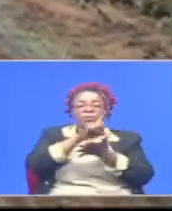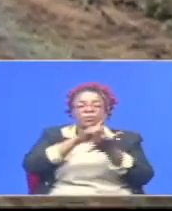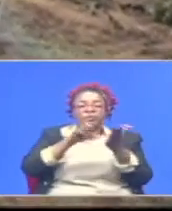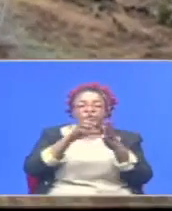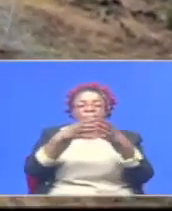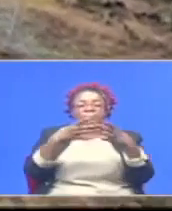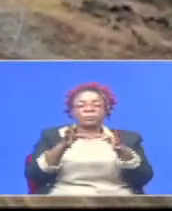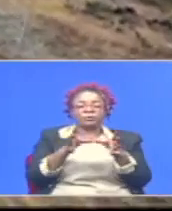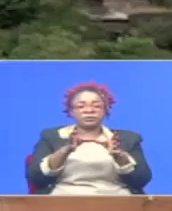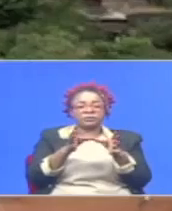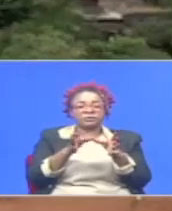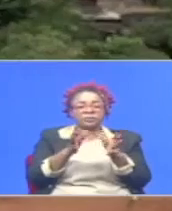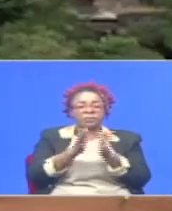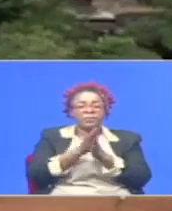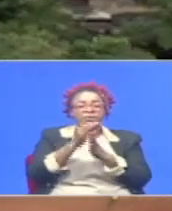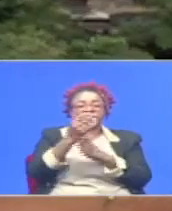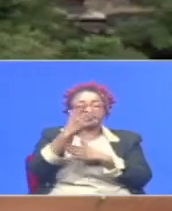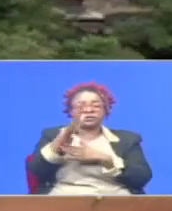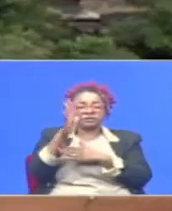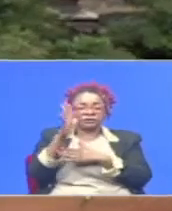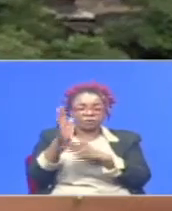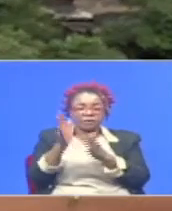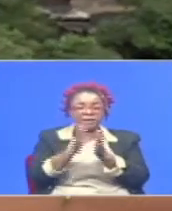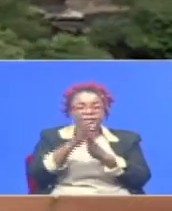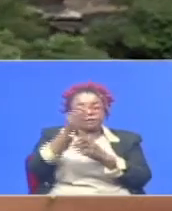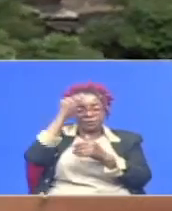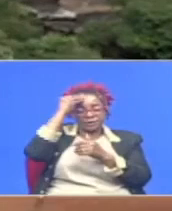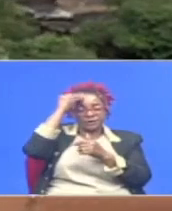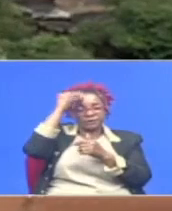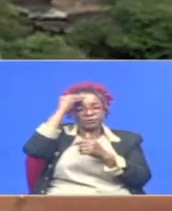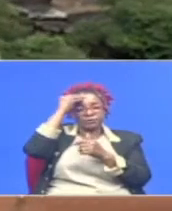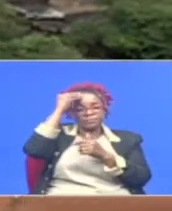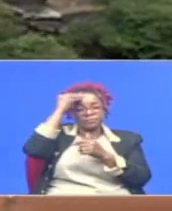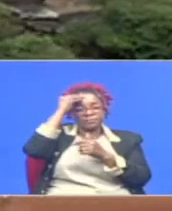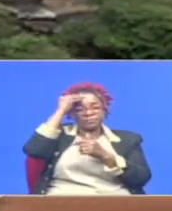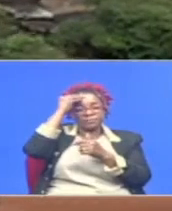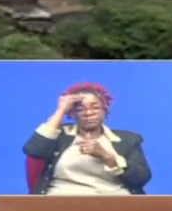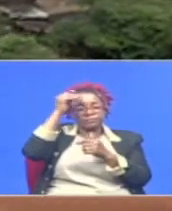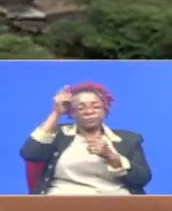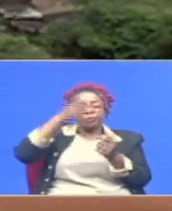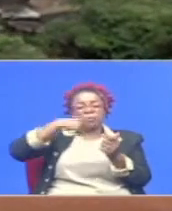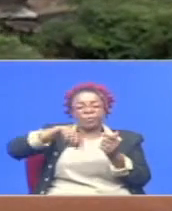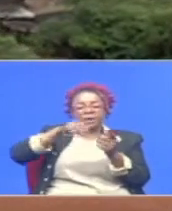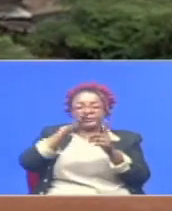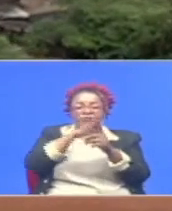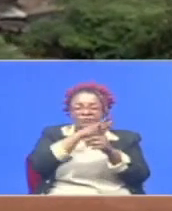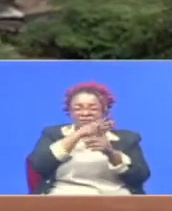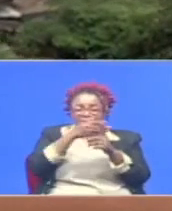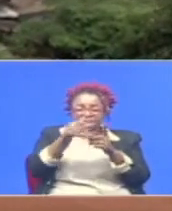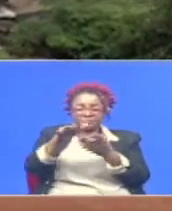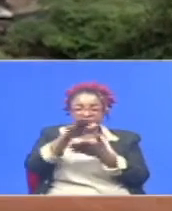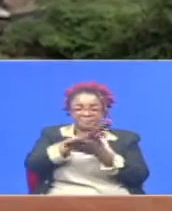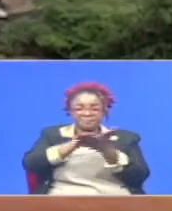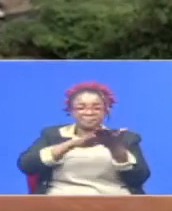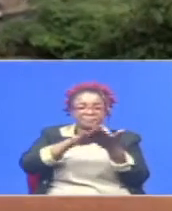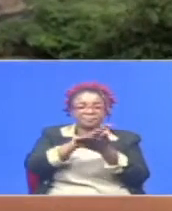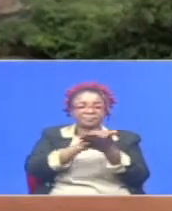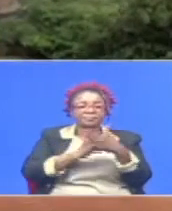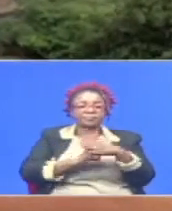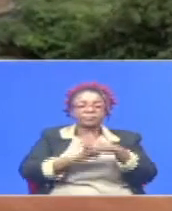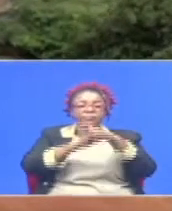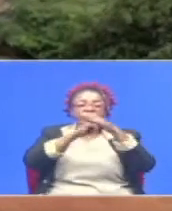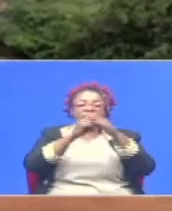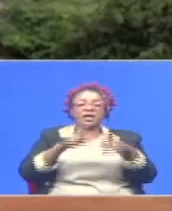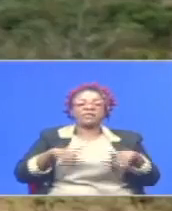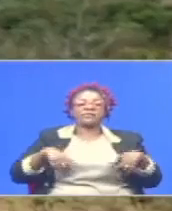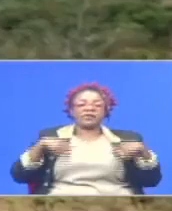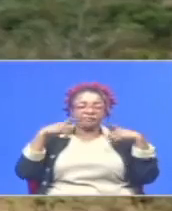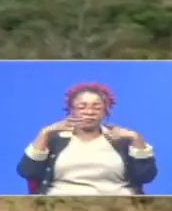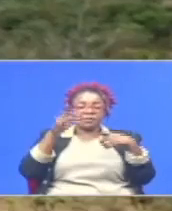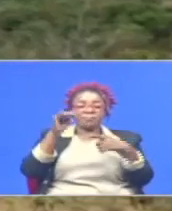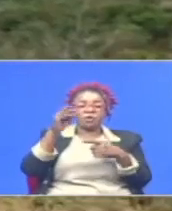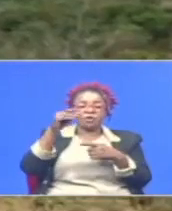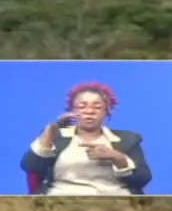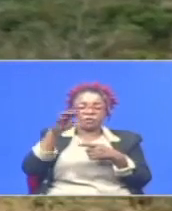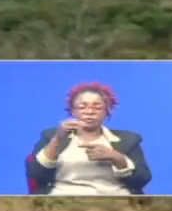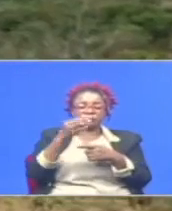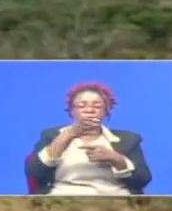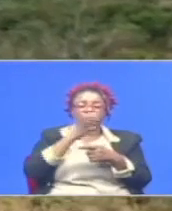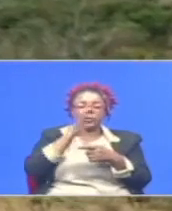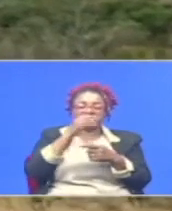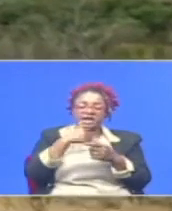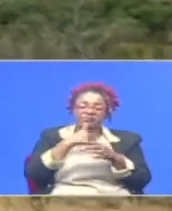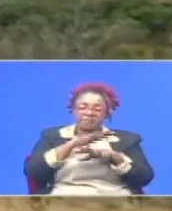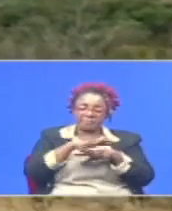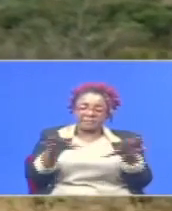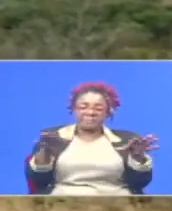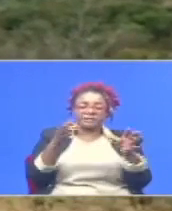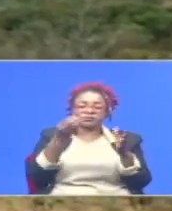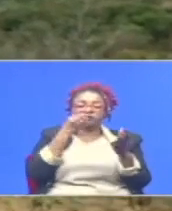through reforestation and education. We are convinced that this area will support the survival of the bongo. There is permanent water, so food